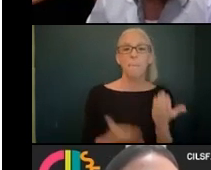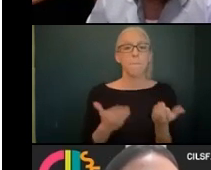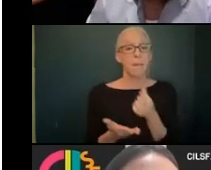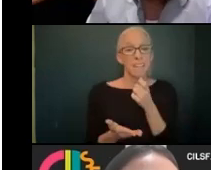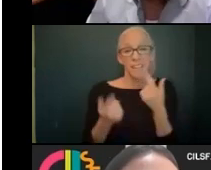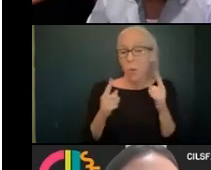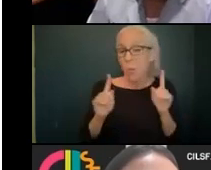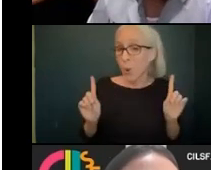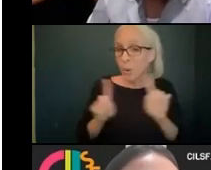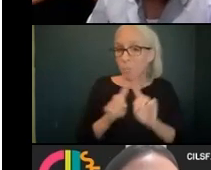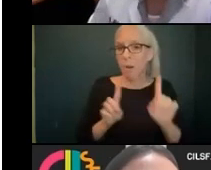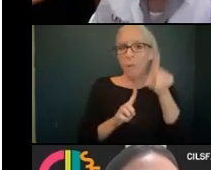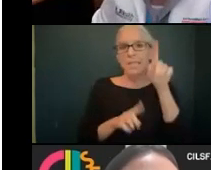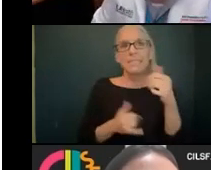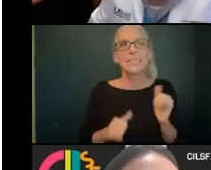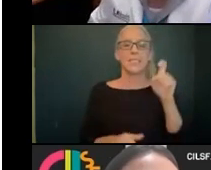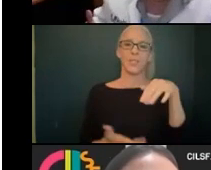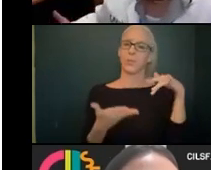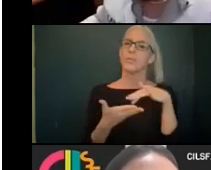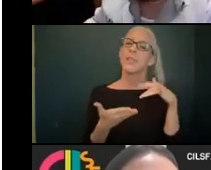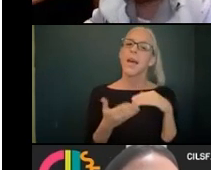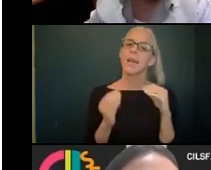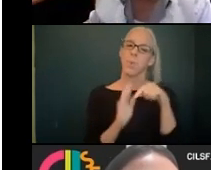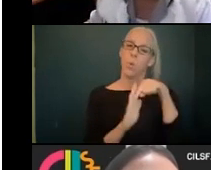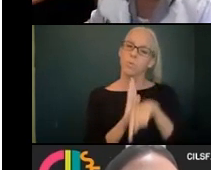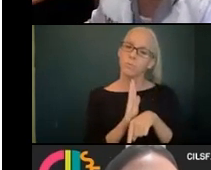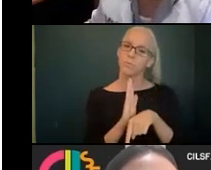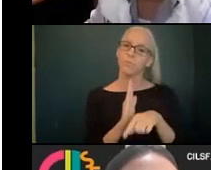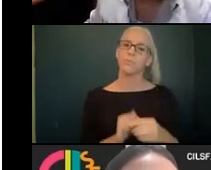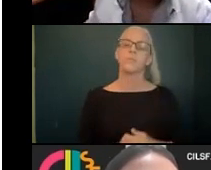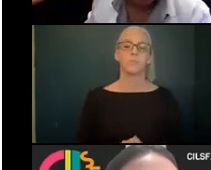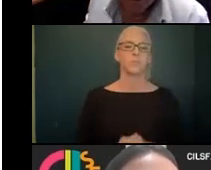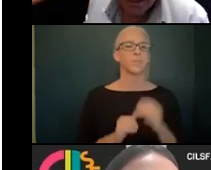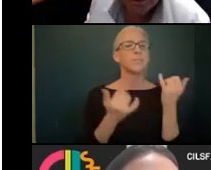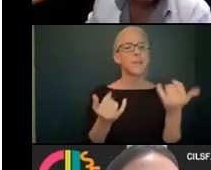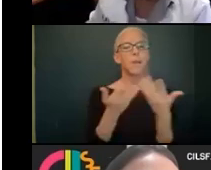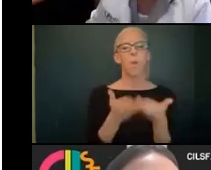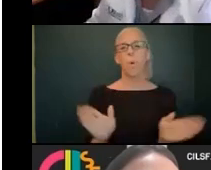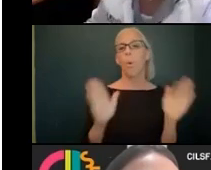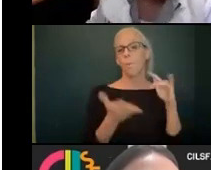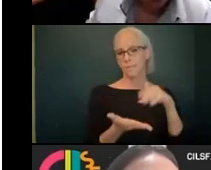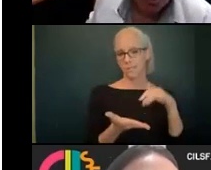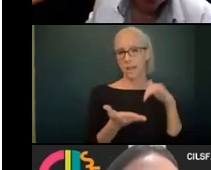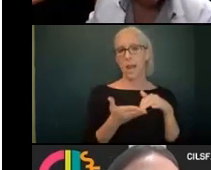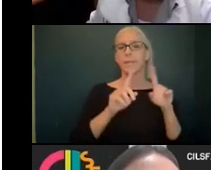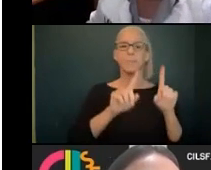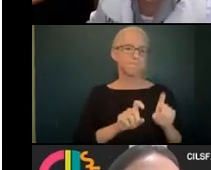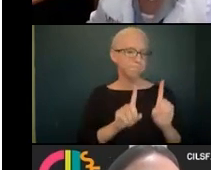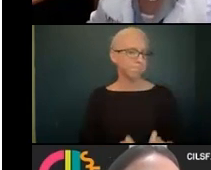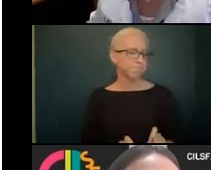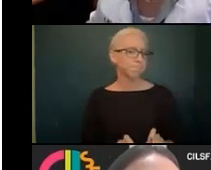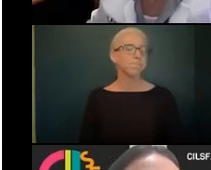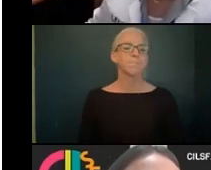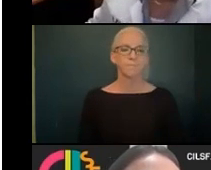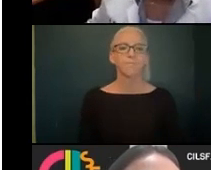did for hydroxychloroquine showing no, ivermectin doesn't work. So it's still an open, it's still not an open shut question.